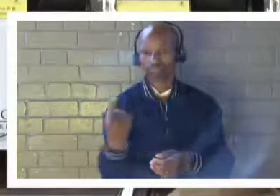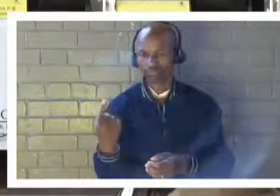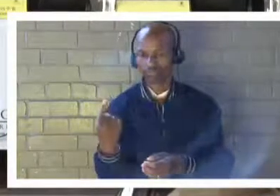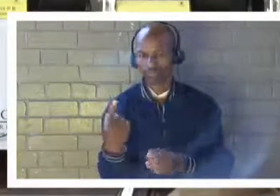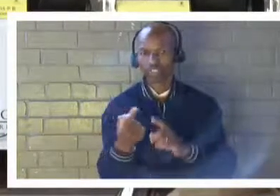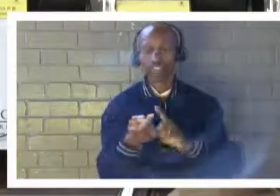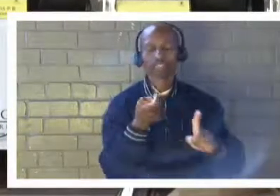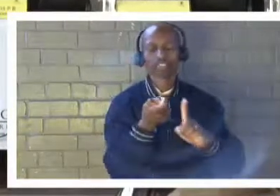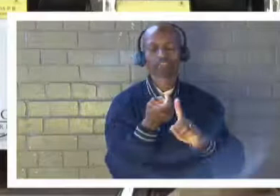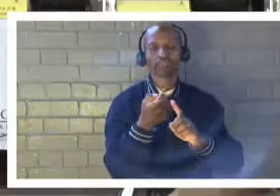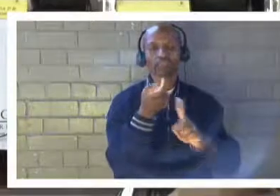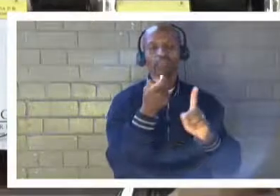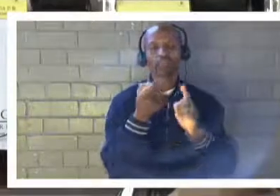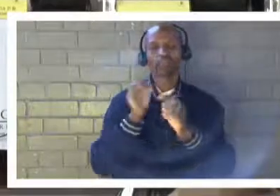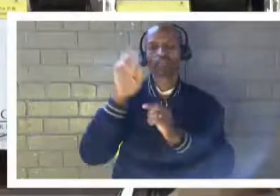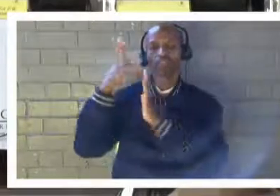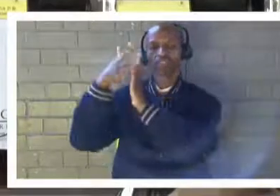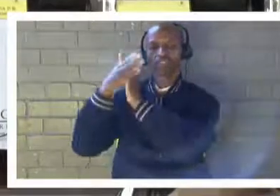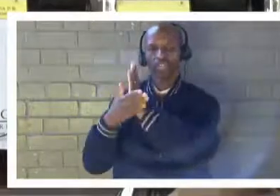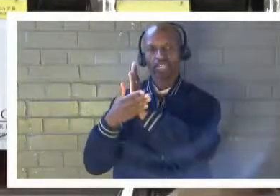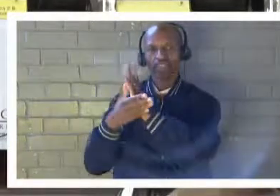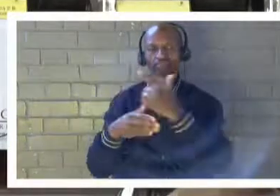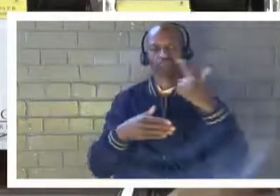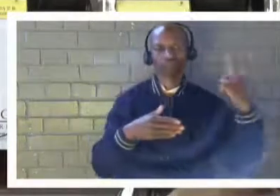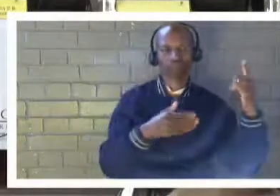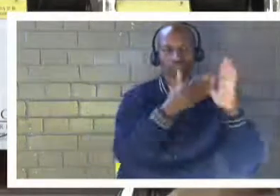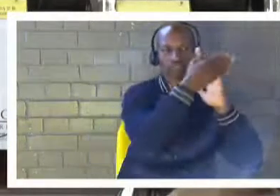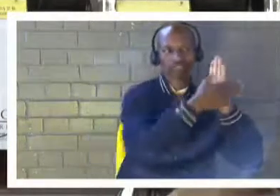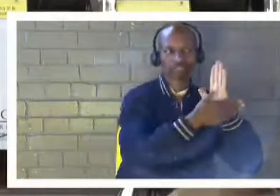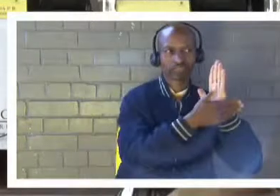from my right, and then we'll go to the left.